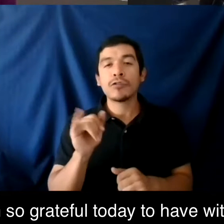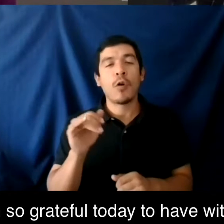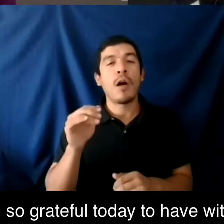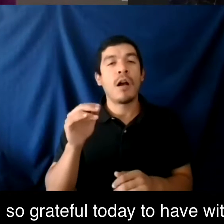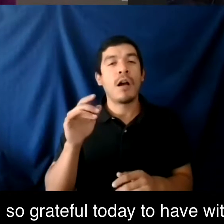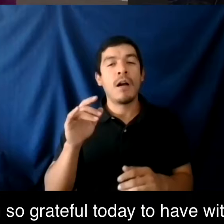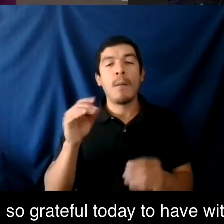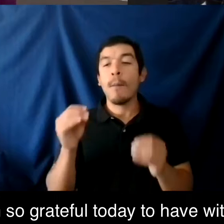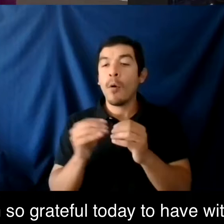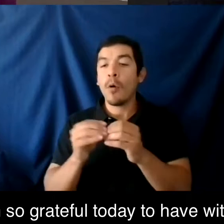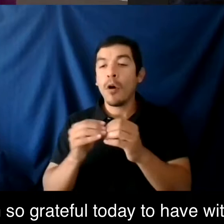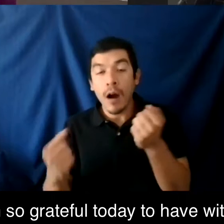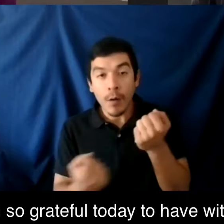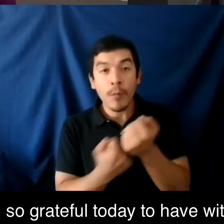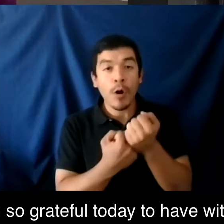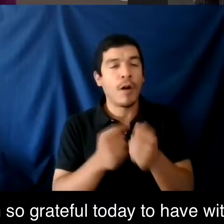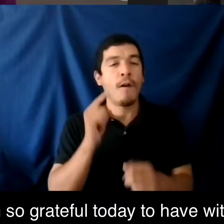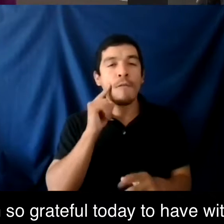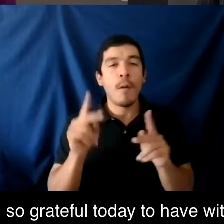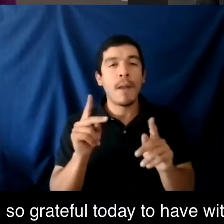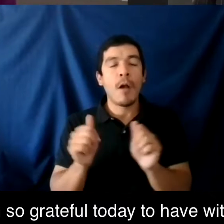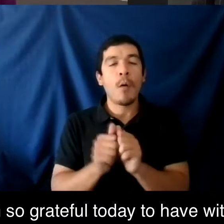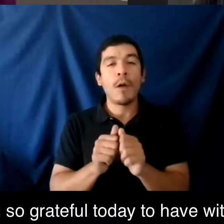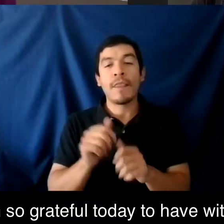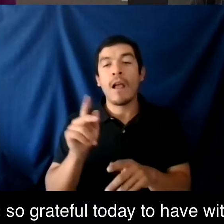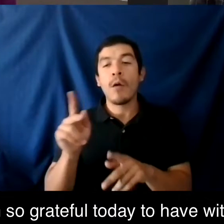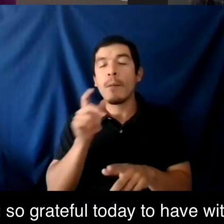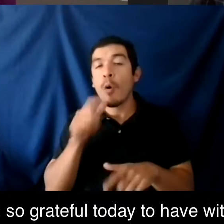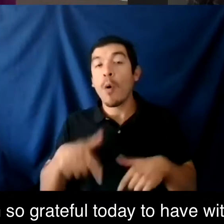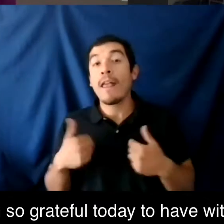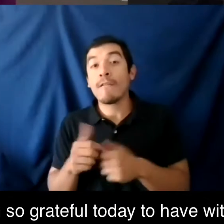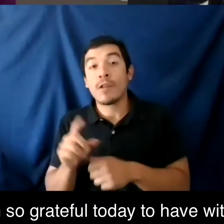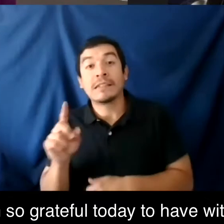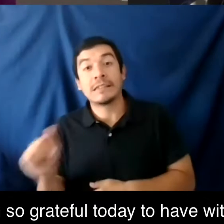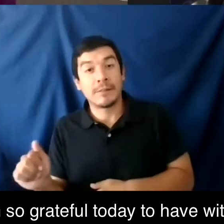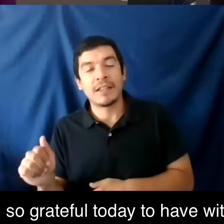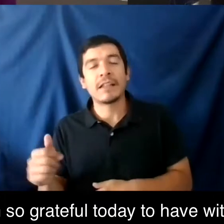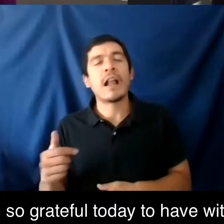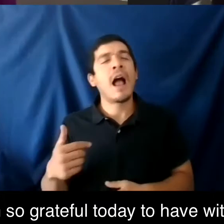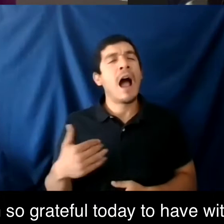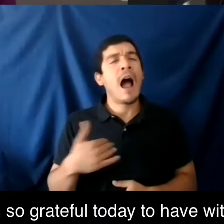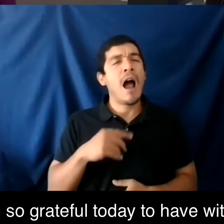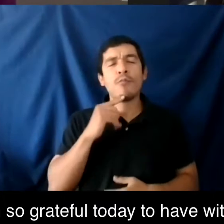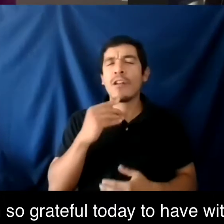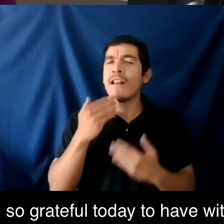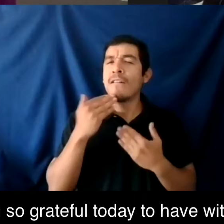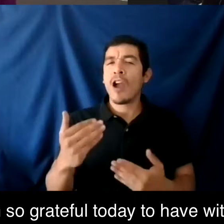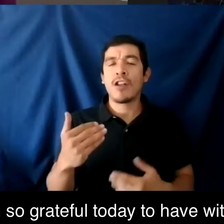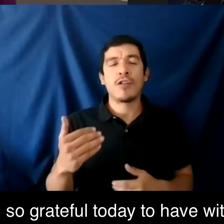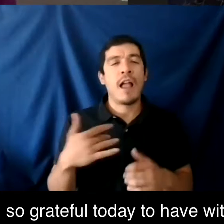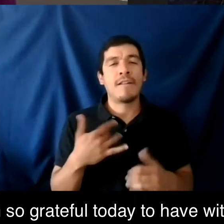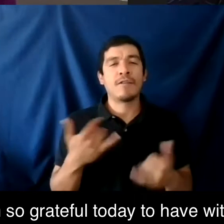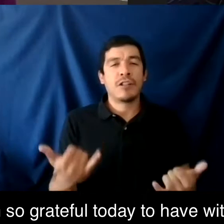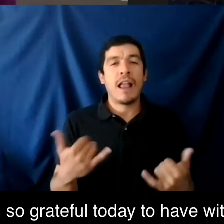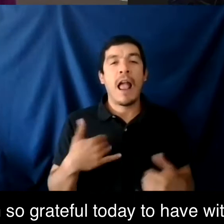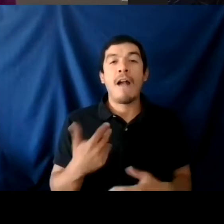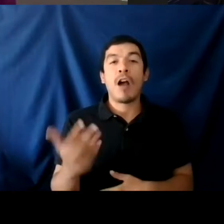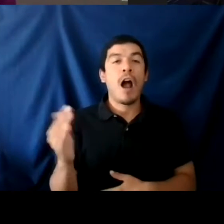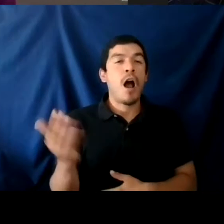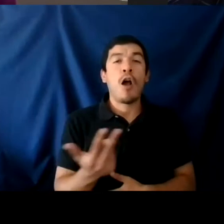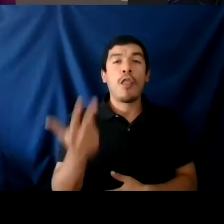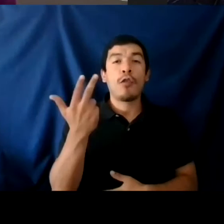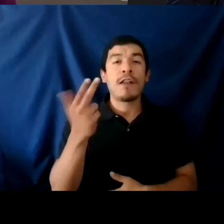so grateful today to have with us our three vice chairs here at